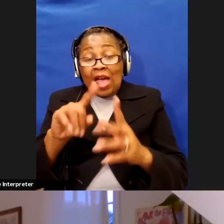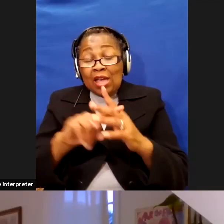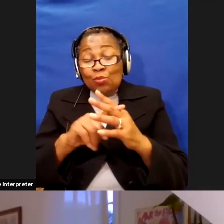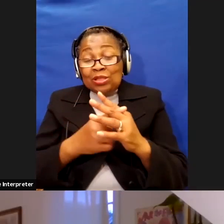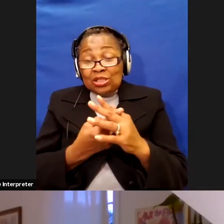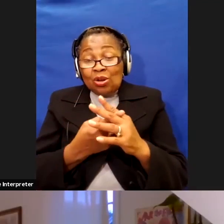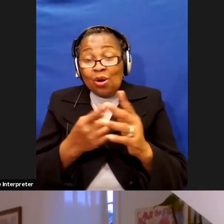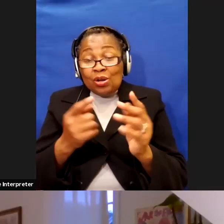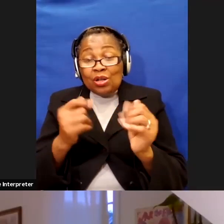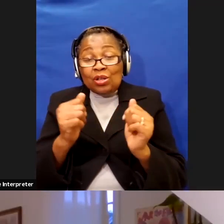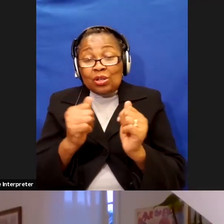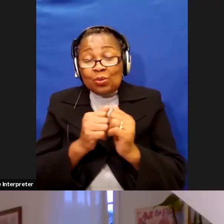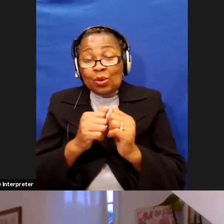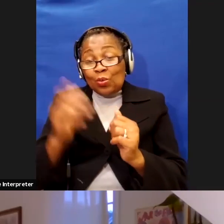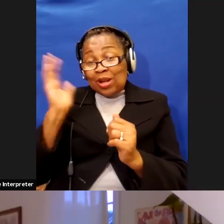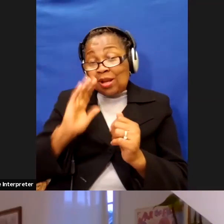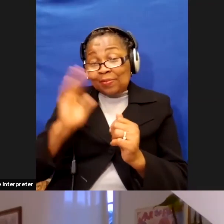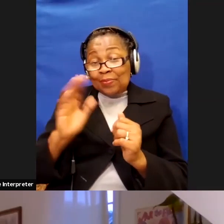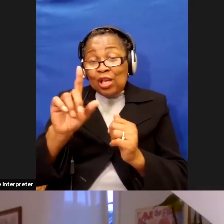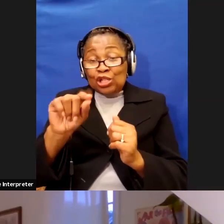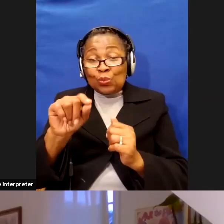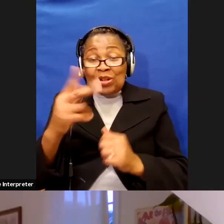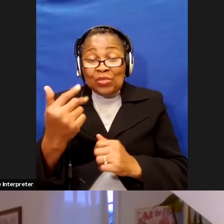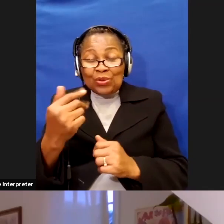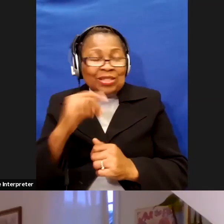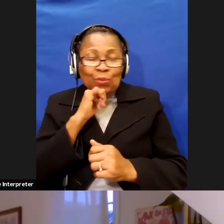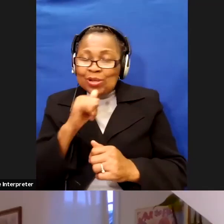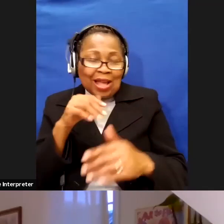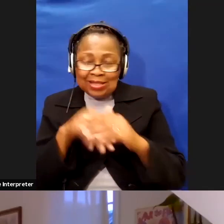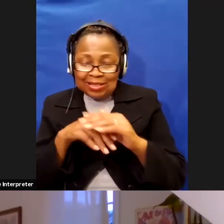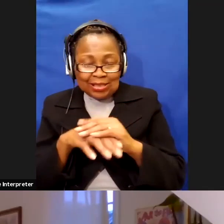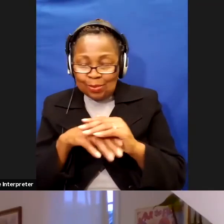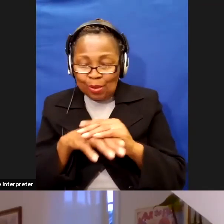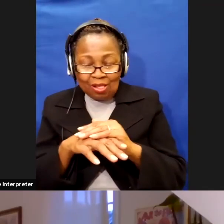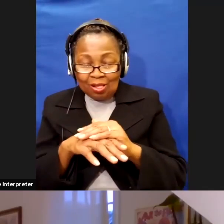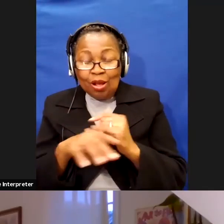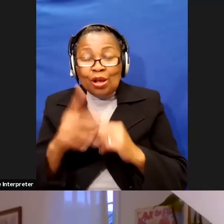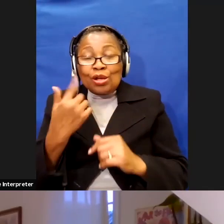which back when I started in 2013, we were not accessible. So we just